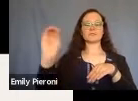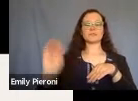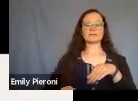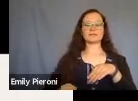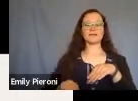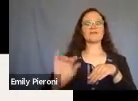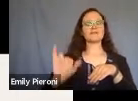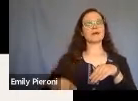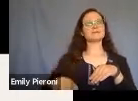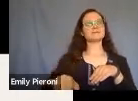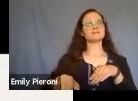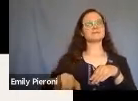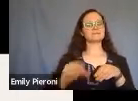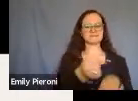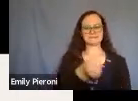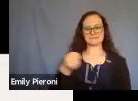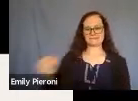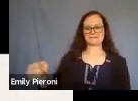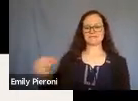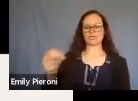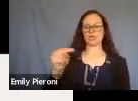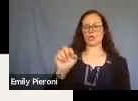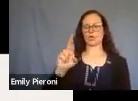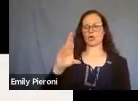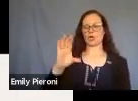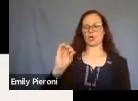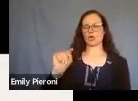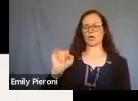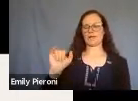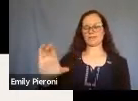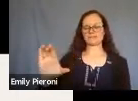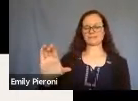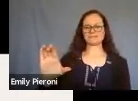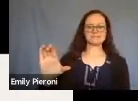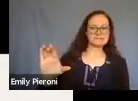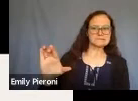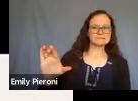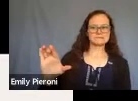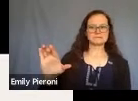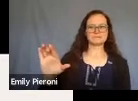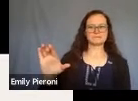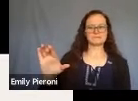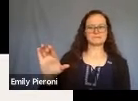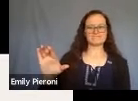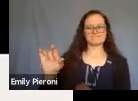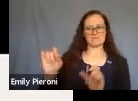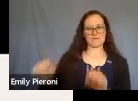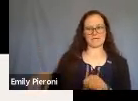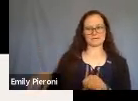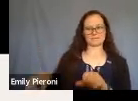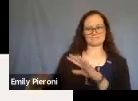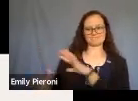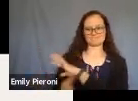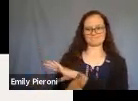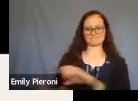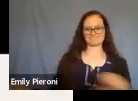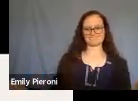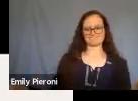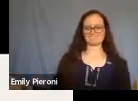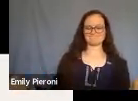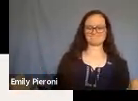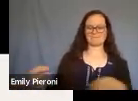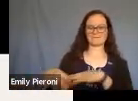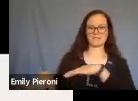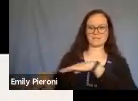narcotic category. So that has implications for field destruction. And, you know, it's just like the